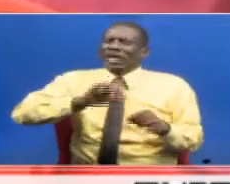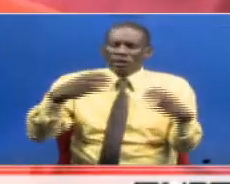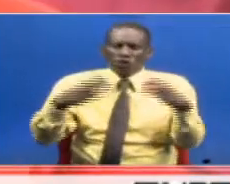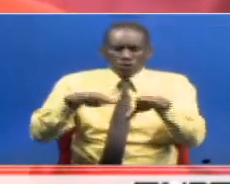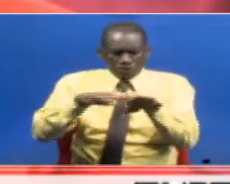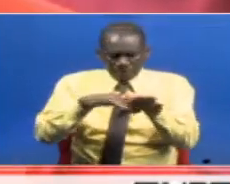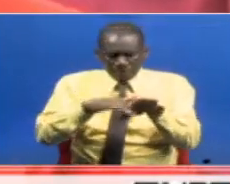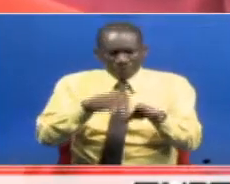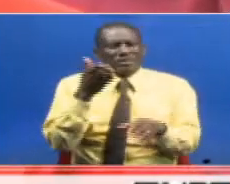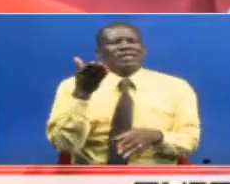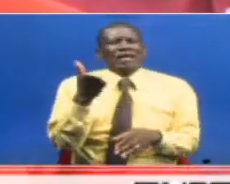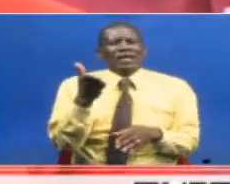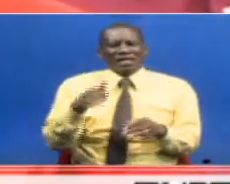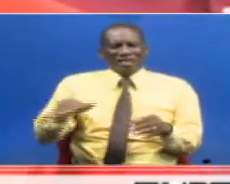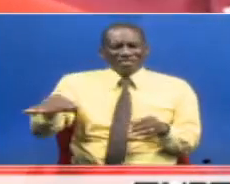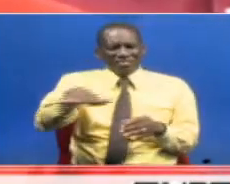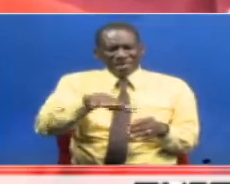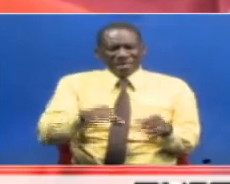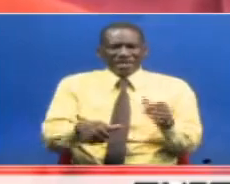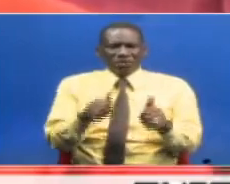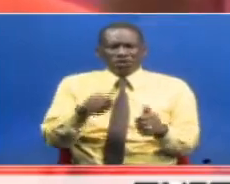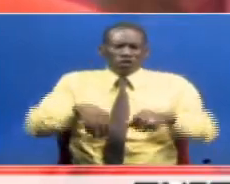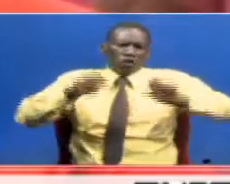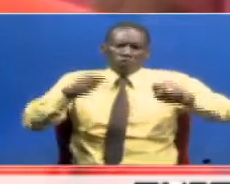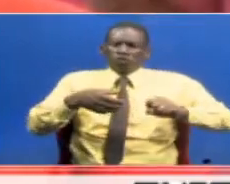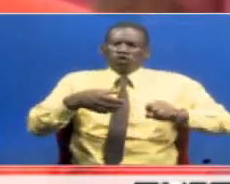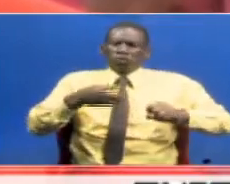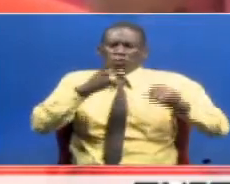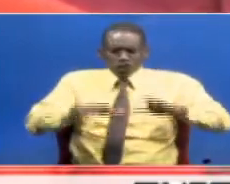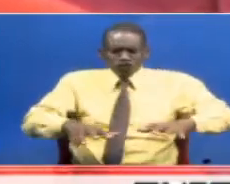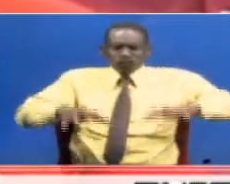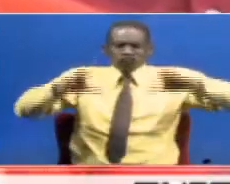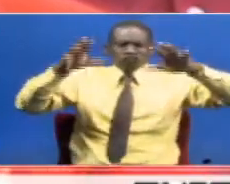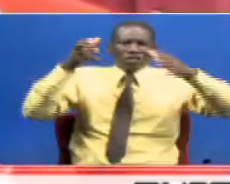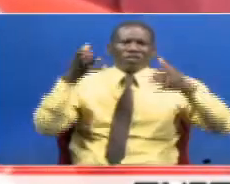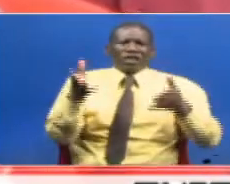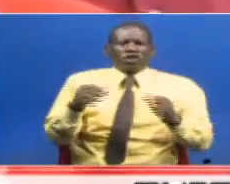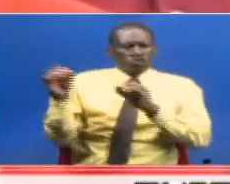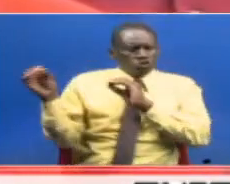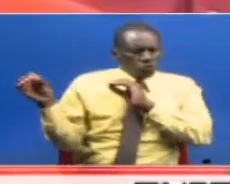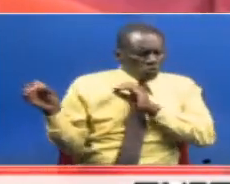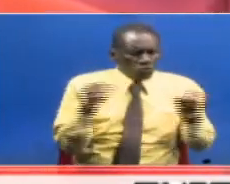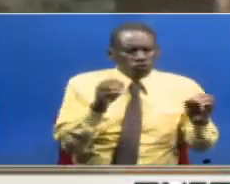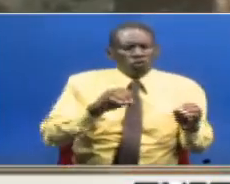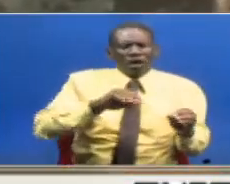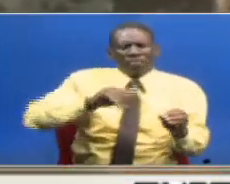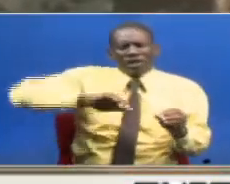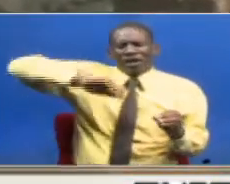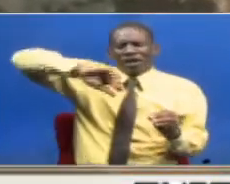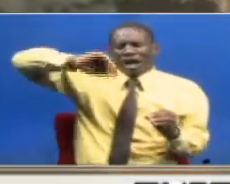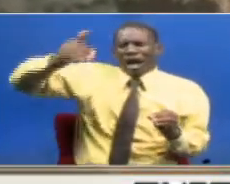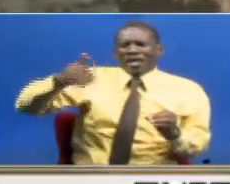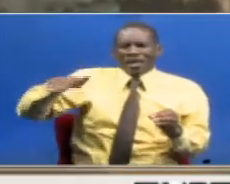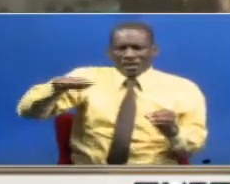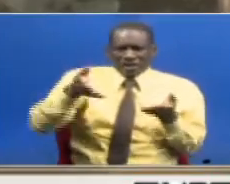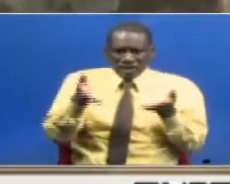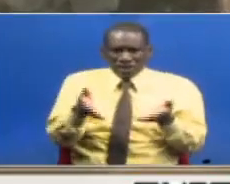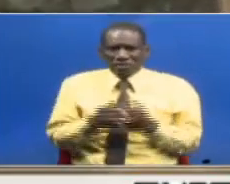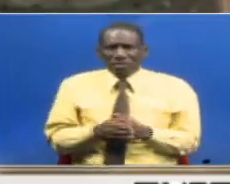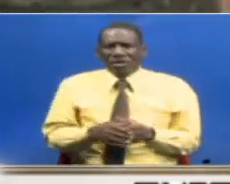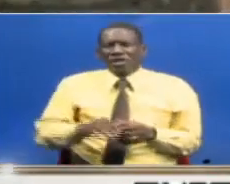who are in the areas that probability of them being marooned is high to move to the higher grounds now. Kwa sasa serikali ya